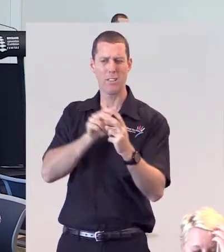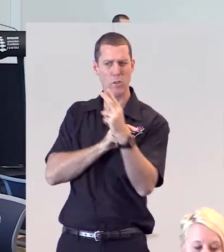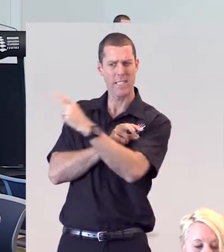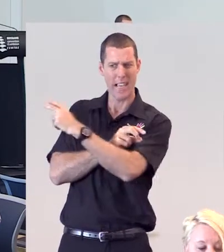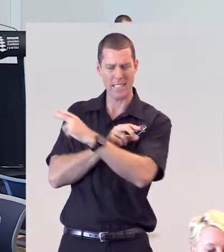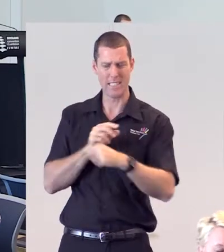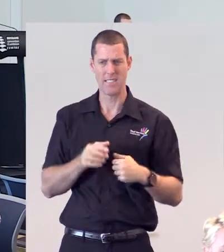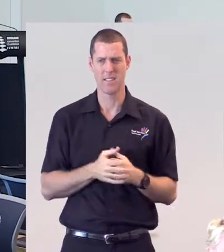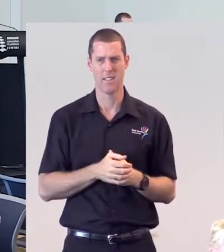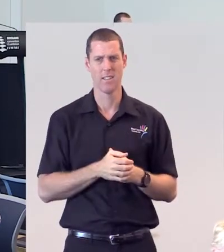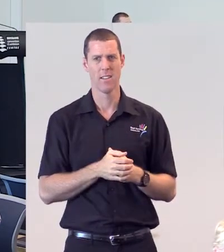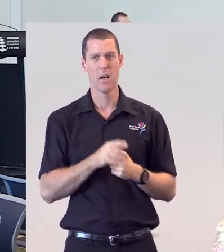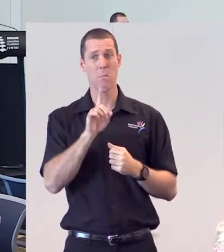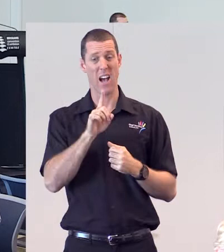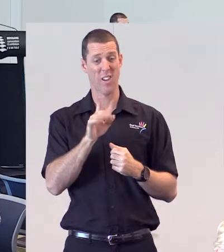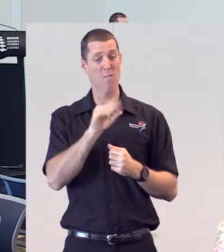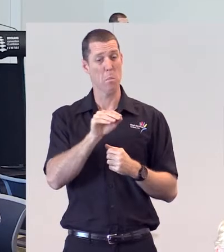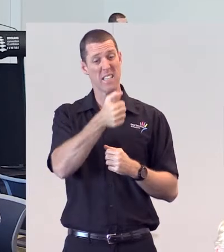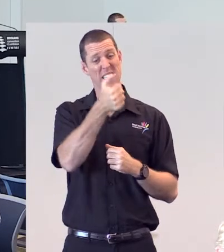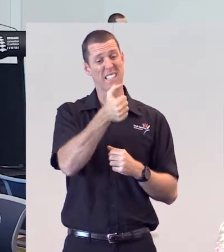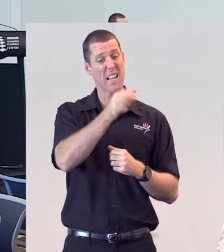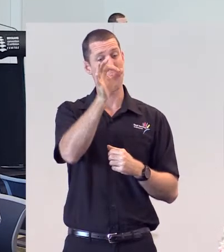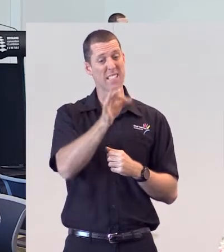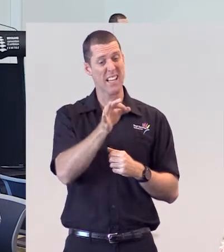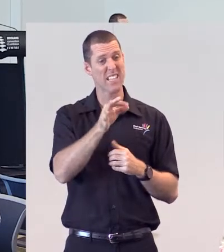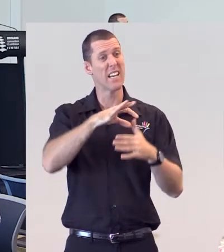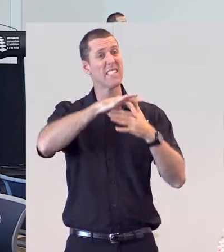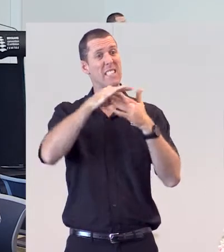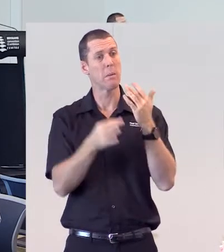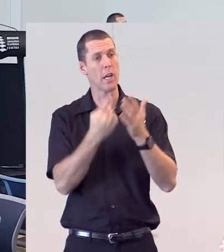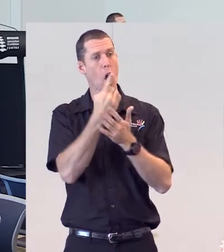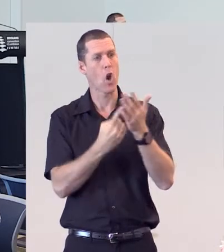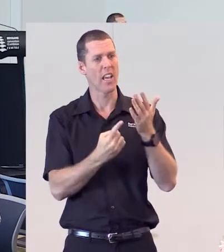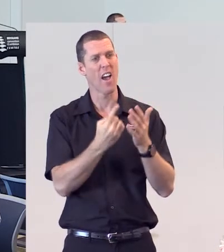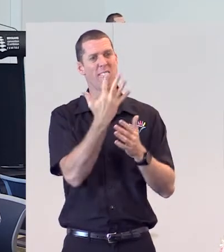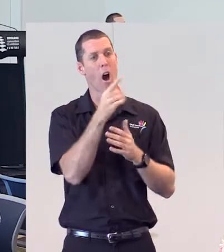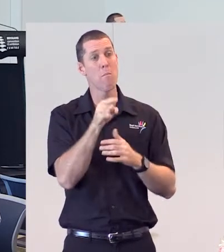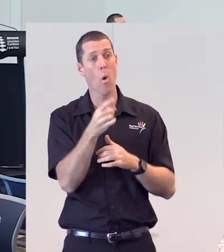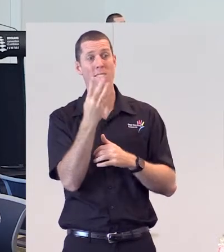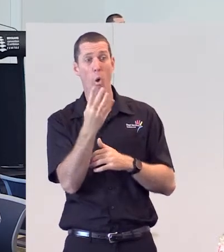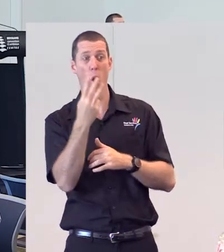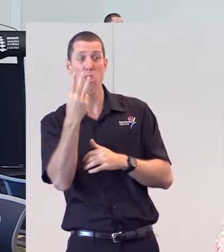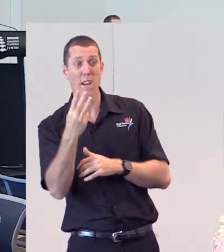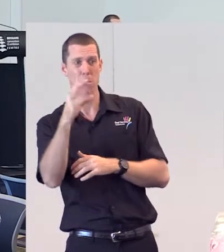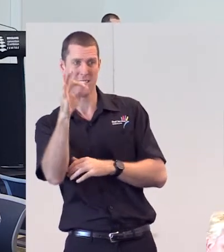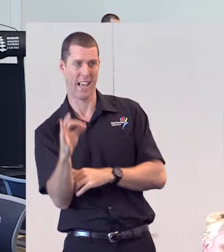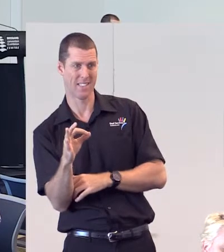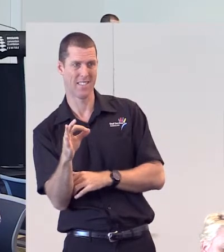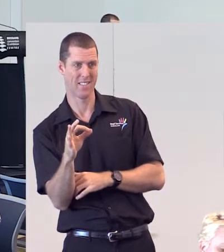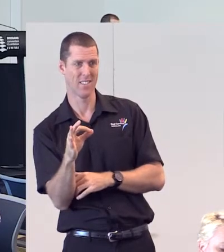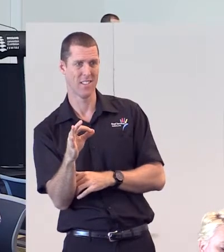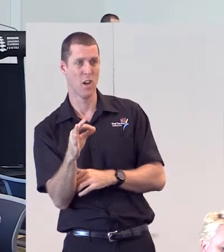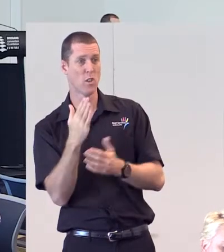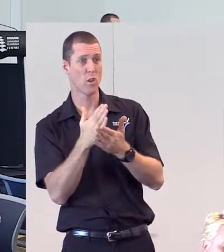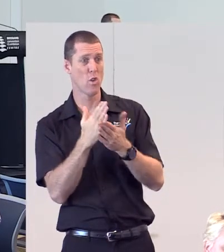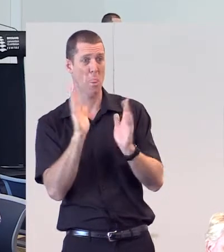but out of that 16%, disability only has about 4.3% of that. So that's